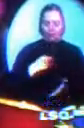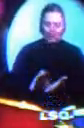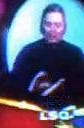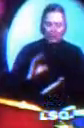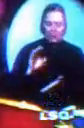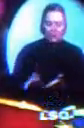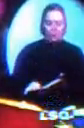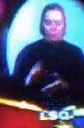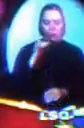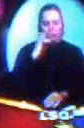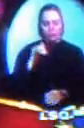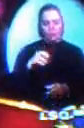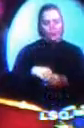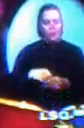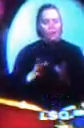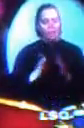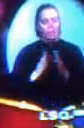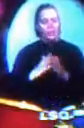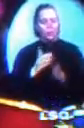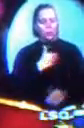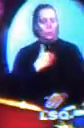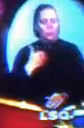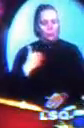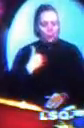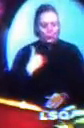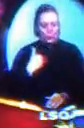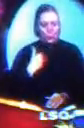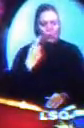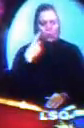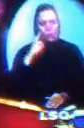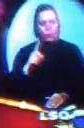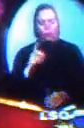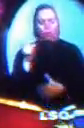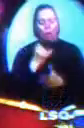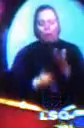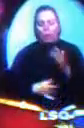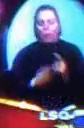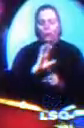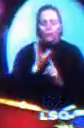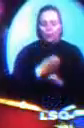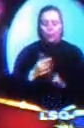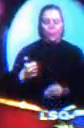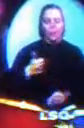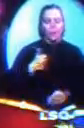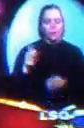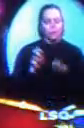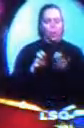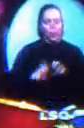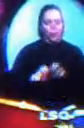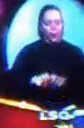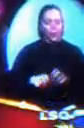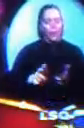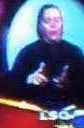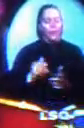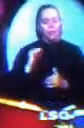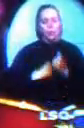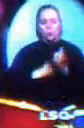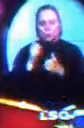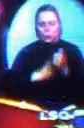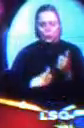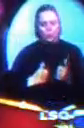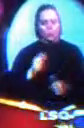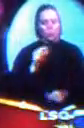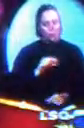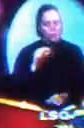investments in the city of Toronto, whether it's in public transit, whether it's in arts and culture, whether it's in municipal infrastructure. No government has done more